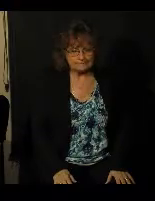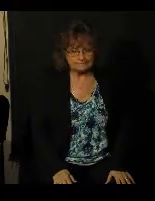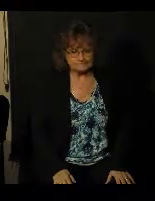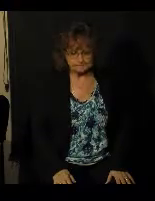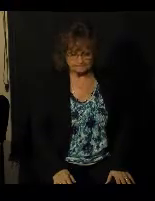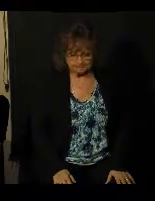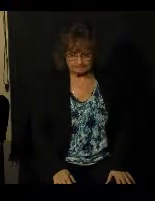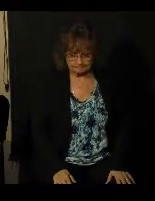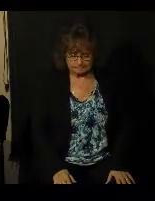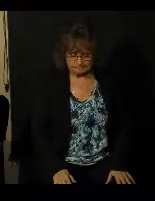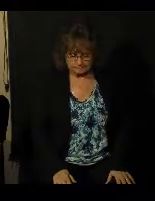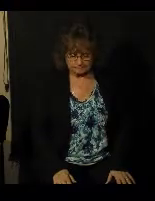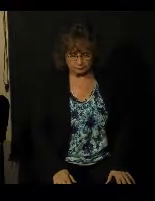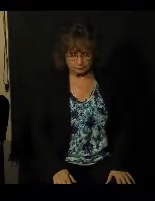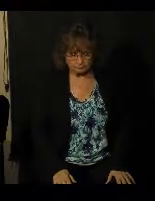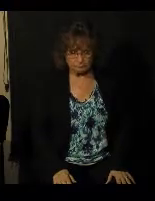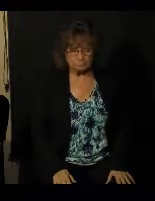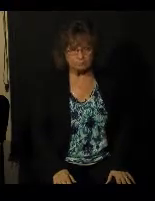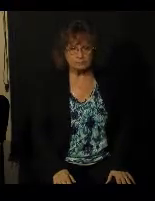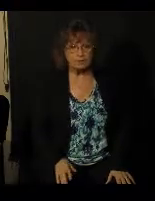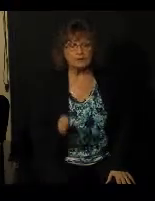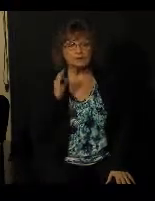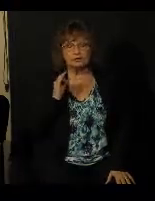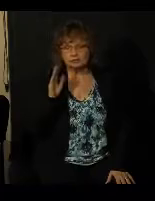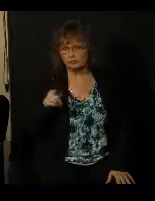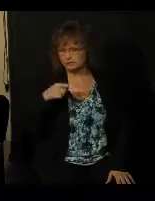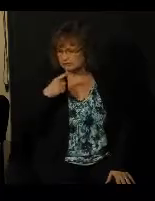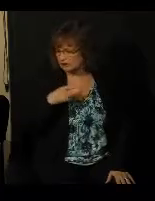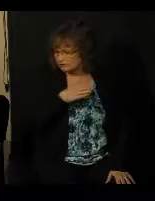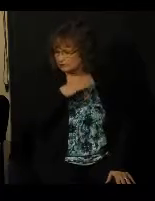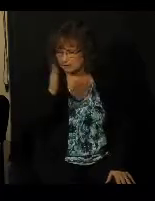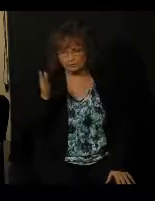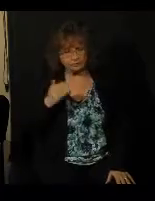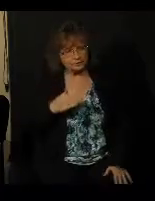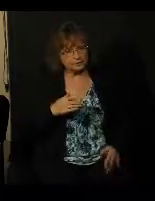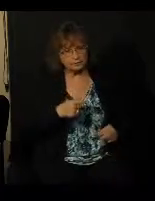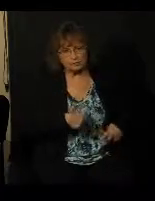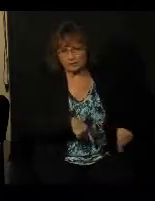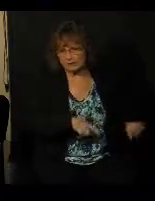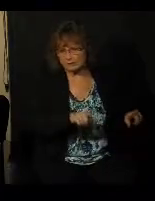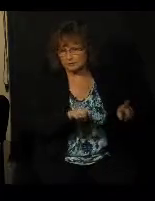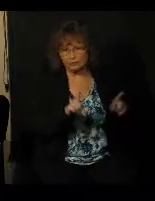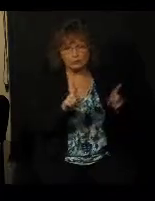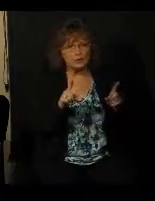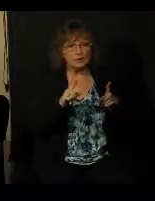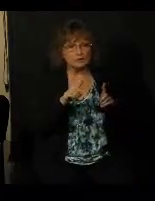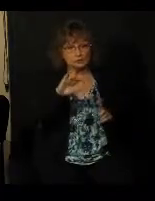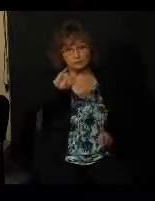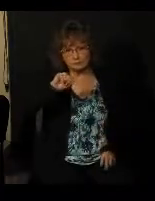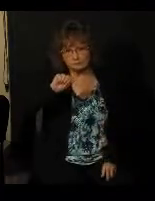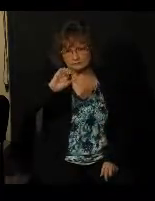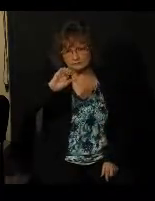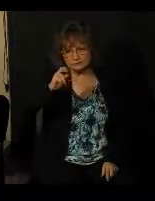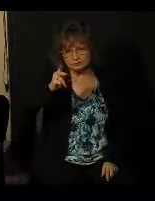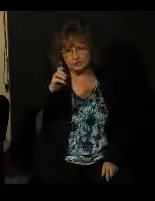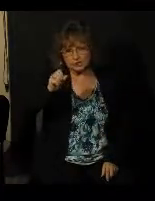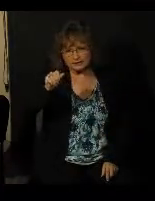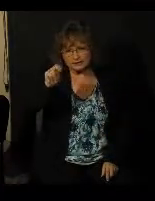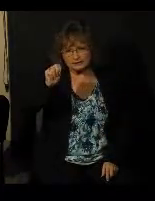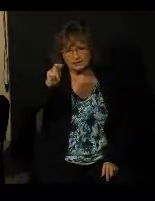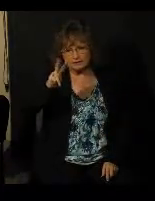devil. I'll never forget when I would go to Jacksonville and preach, and I'd see them down there